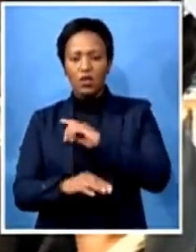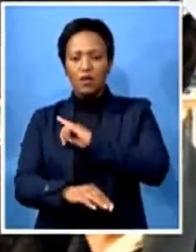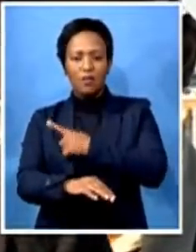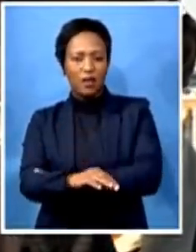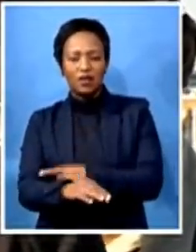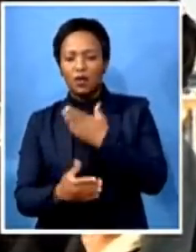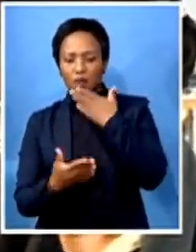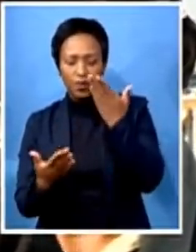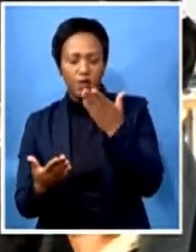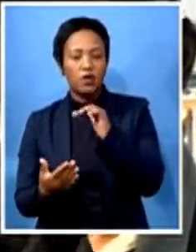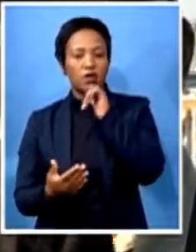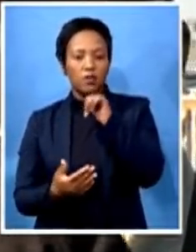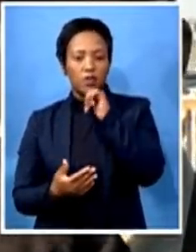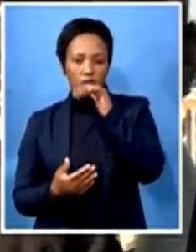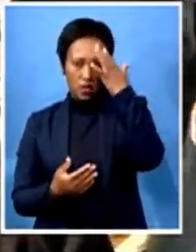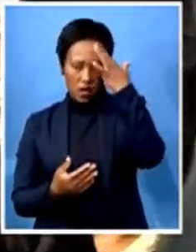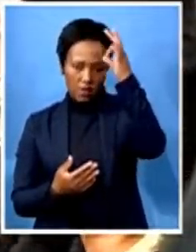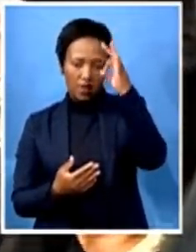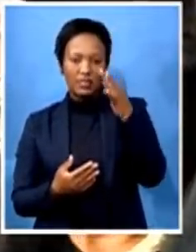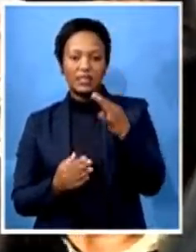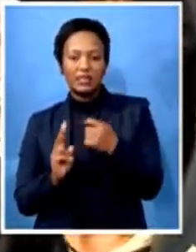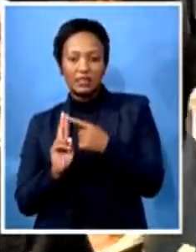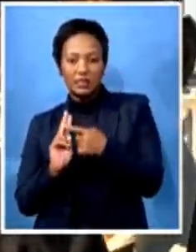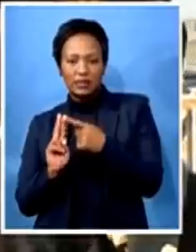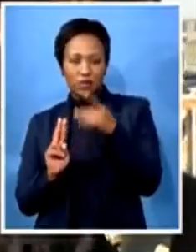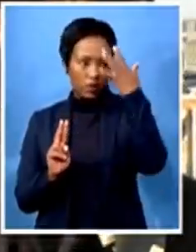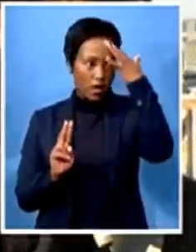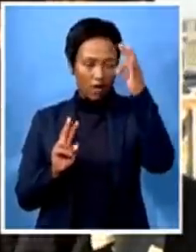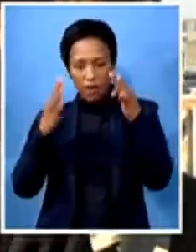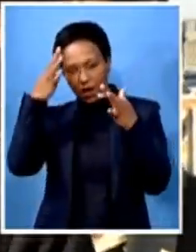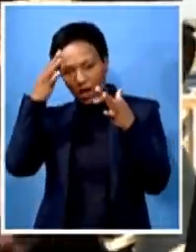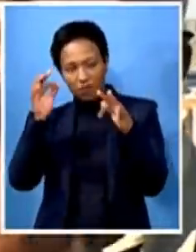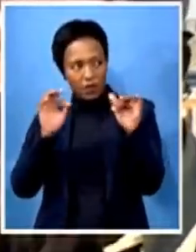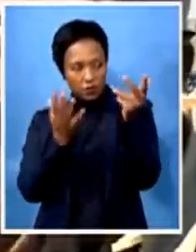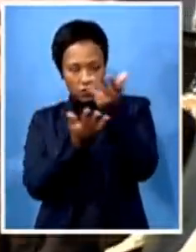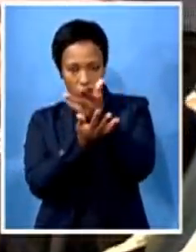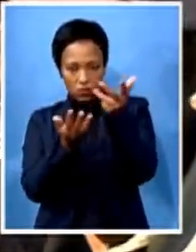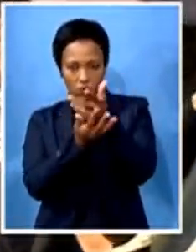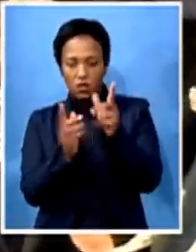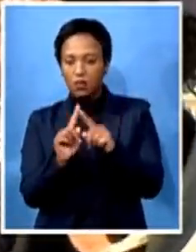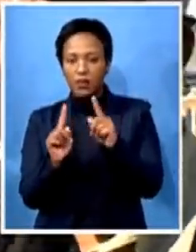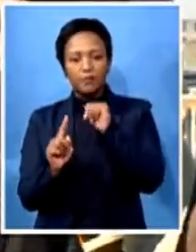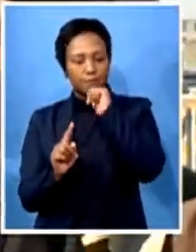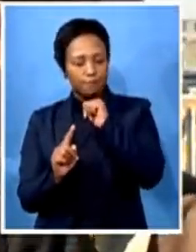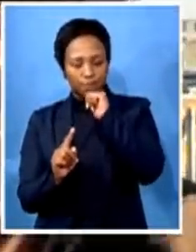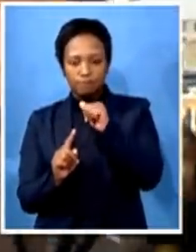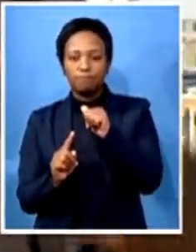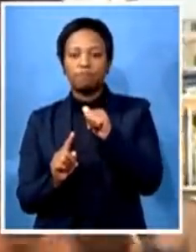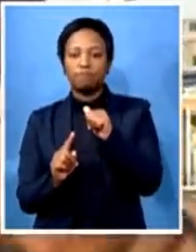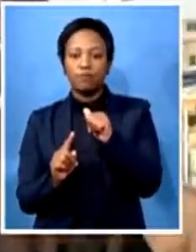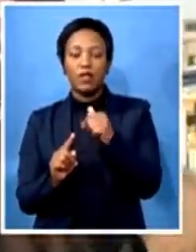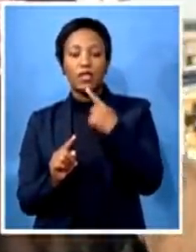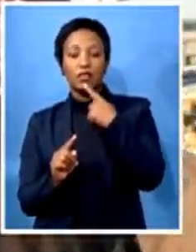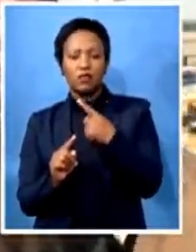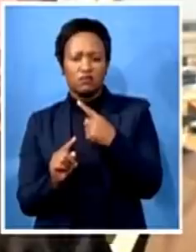envoy, government-to-government diplomatic relations. They were to talk. They actually limited them from going to